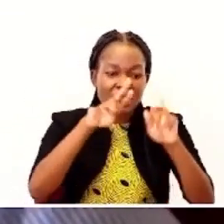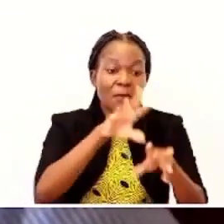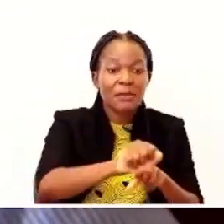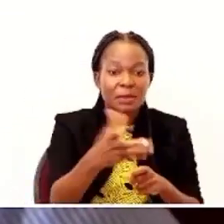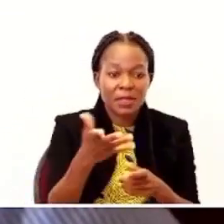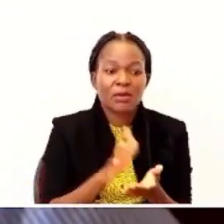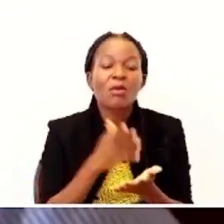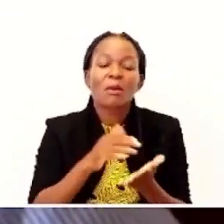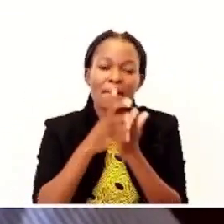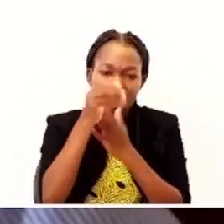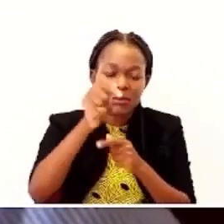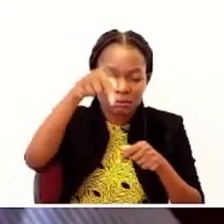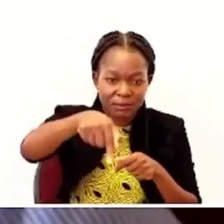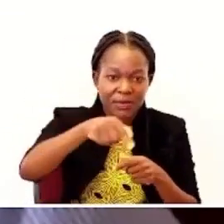price